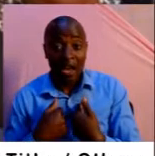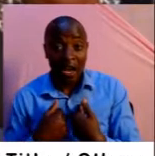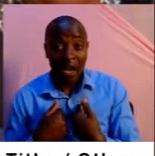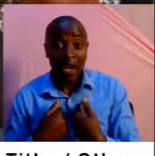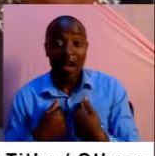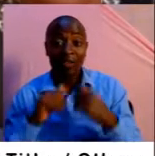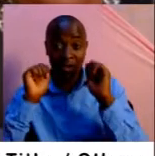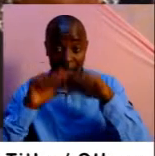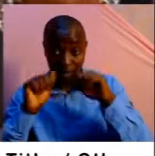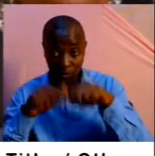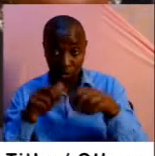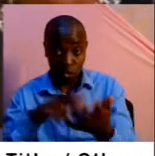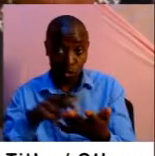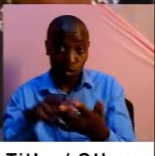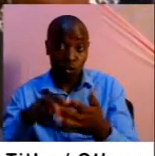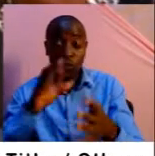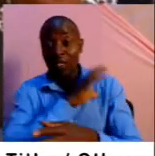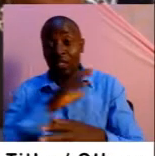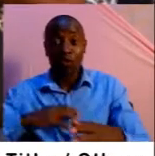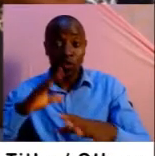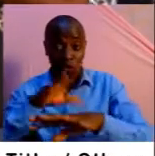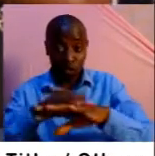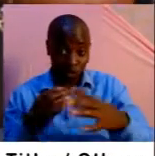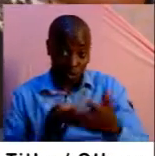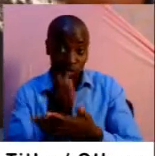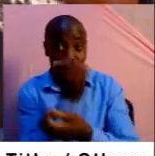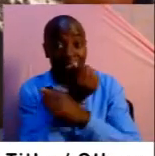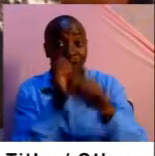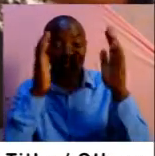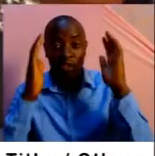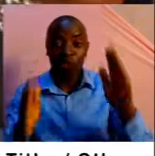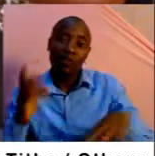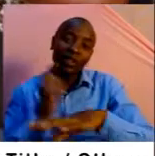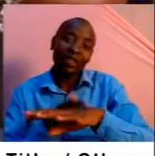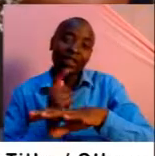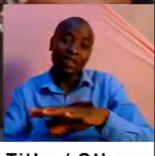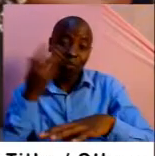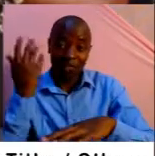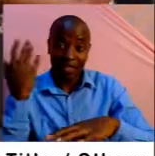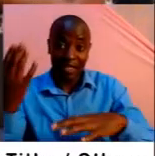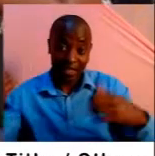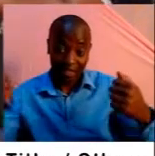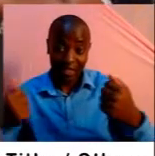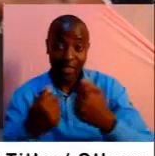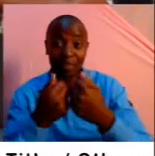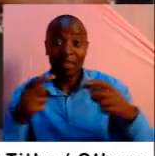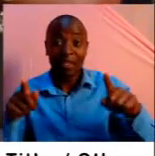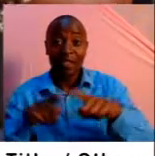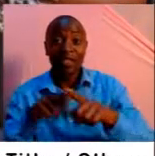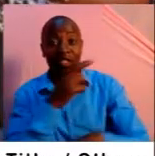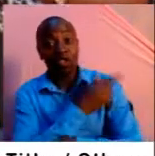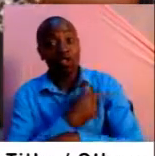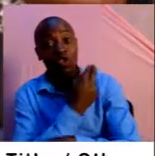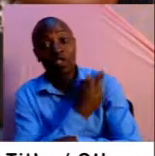in walking with Christ, in our colors through the gift of salvation. That even when things are not happening like the time we'll see, when